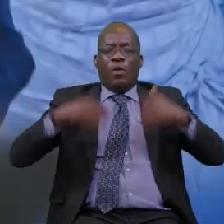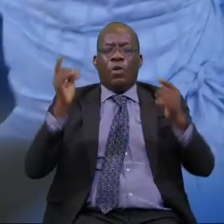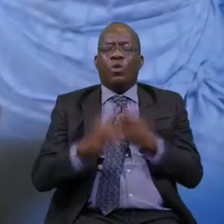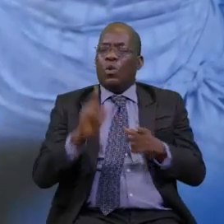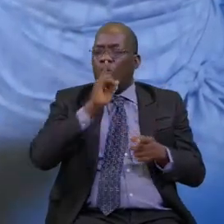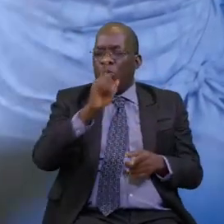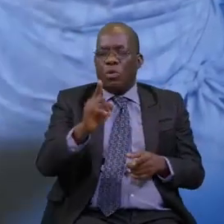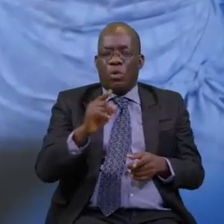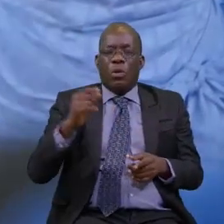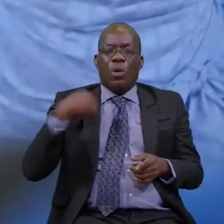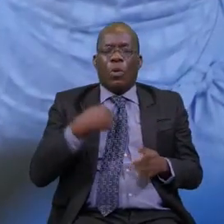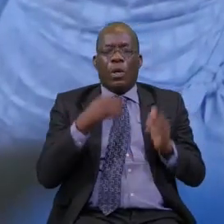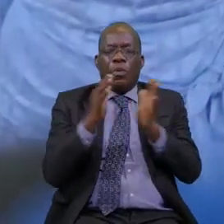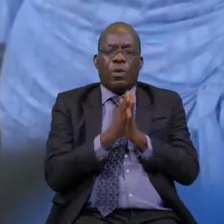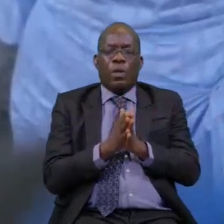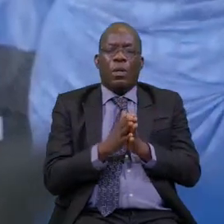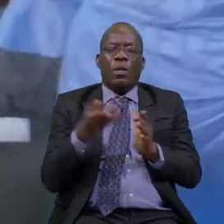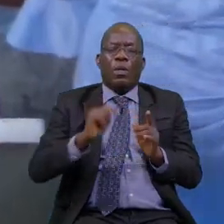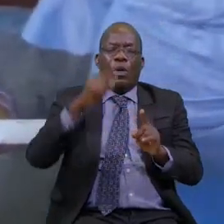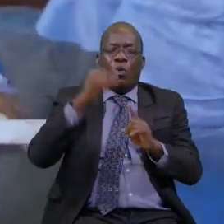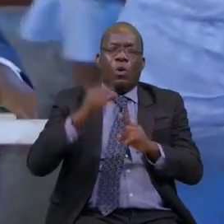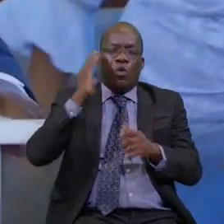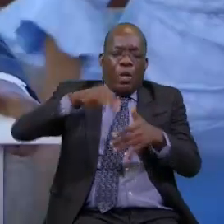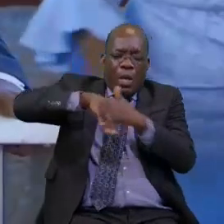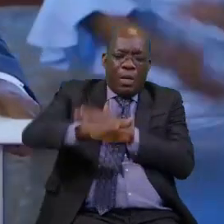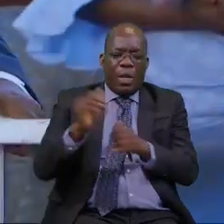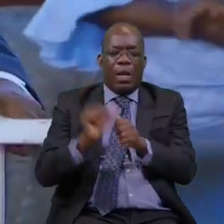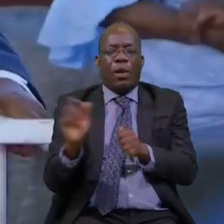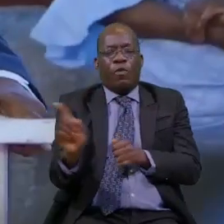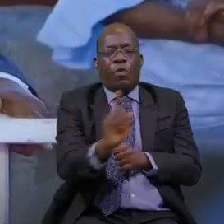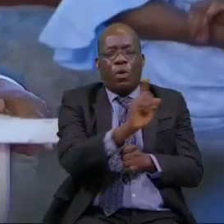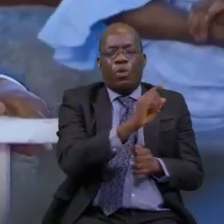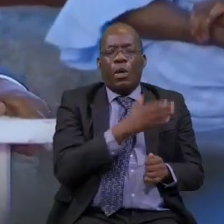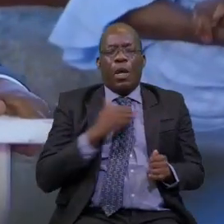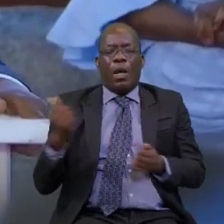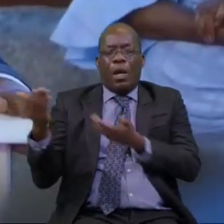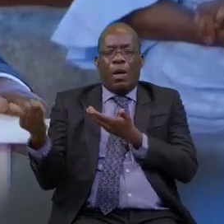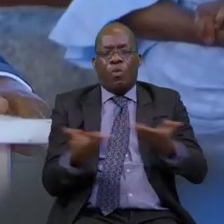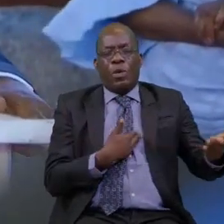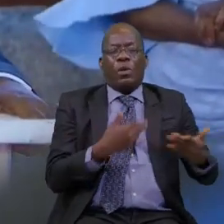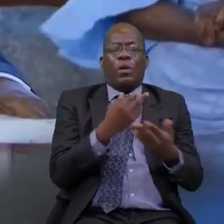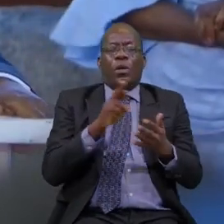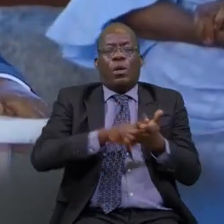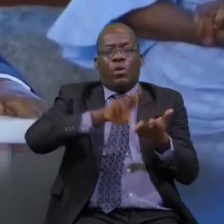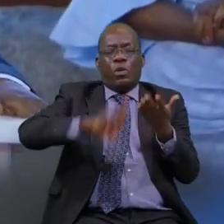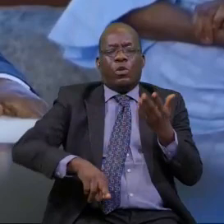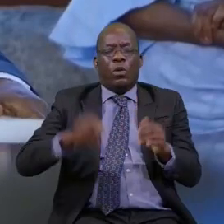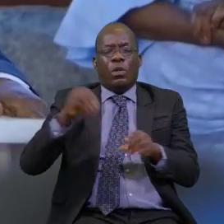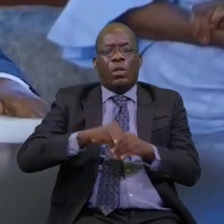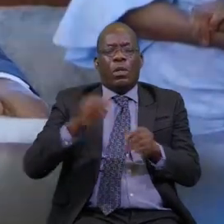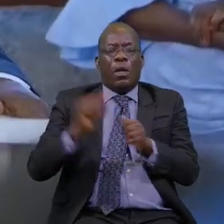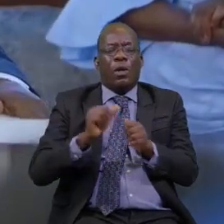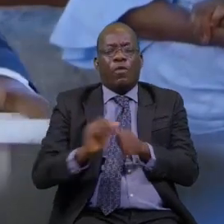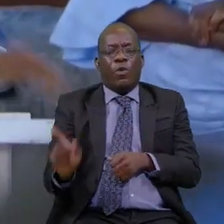your word will penetrate everyone and produce results in everyone in